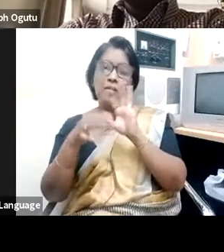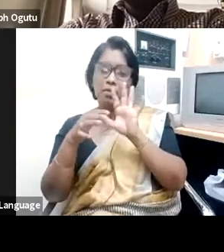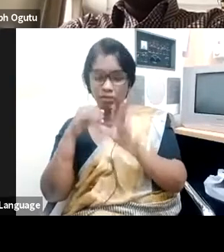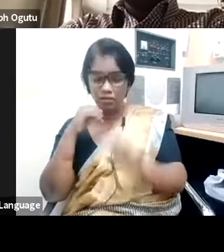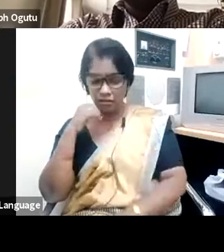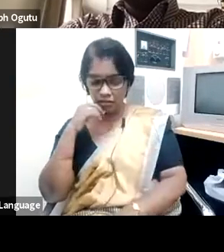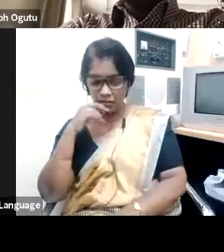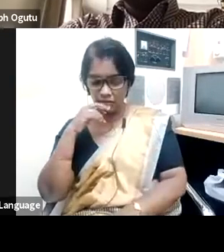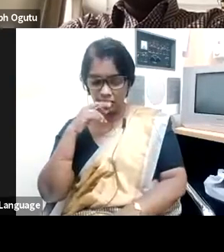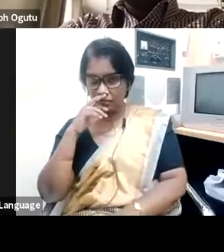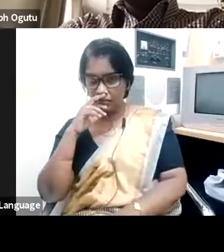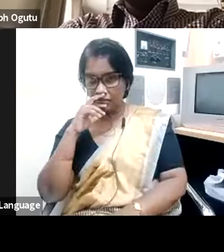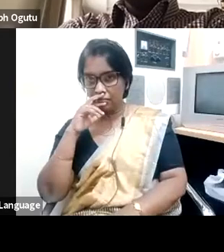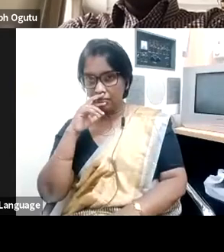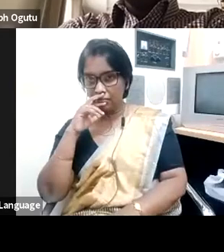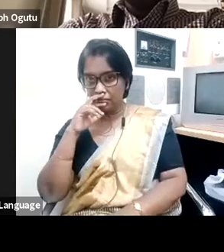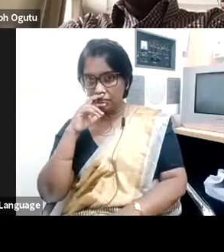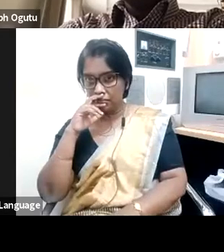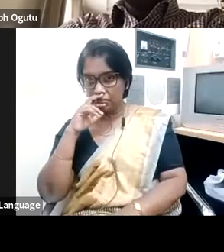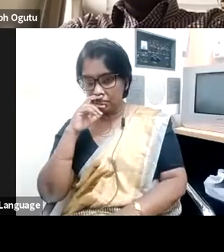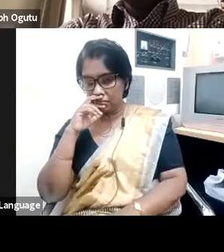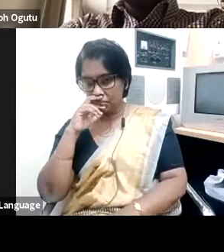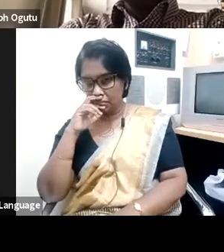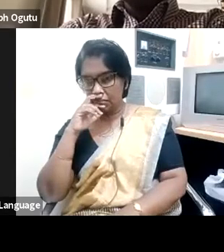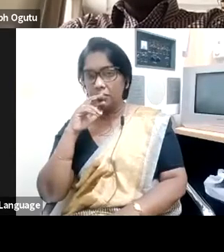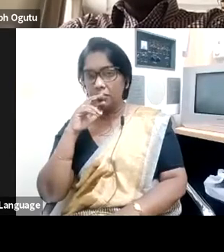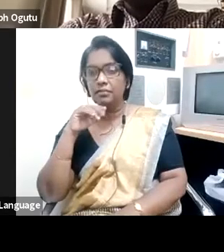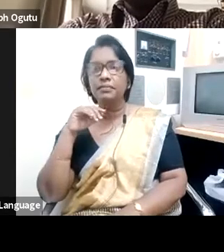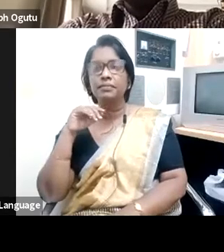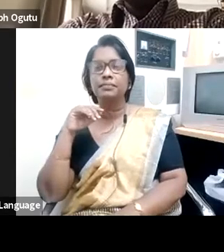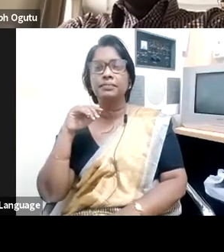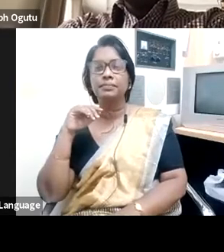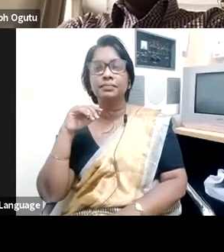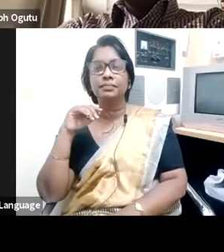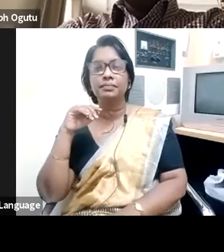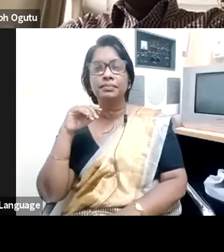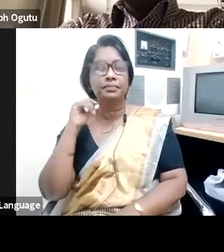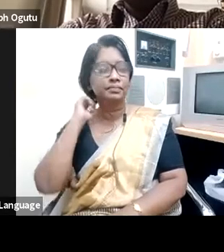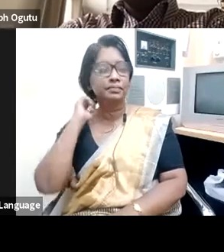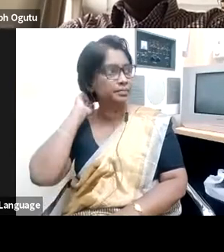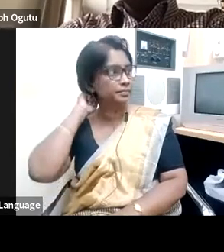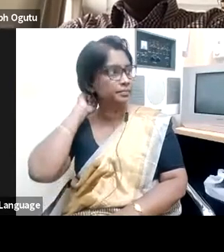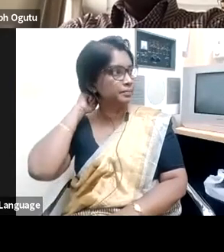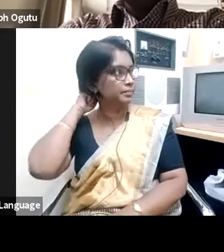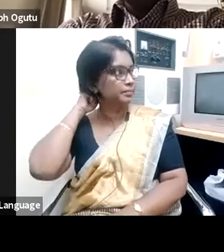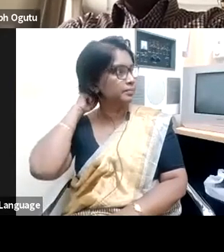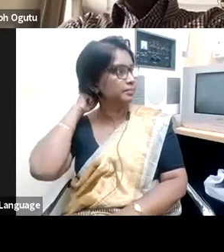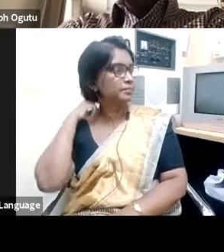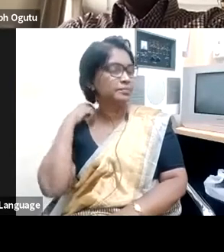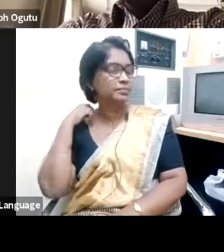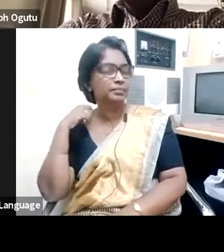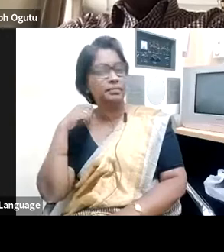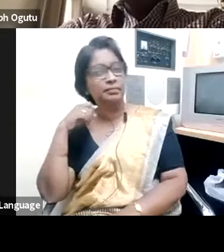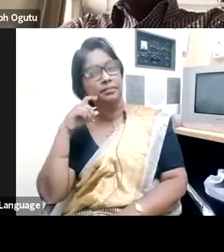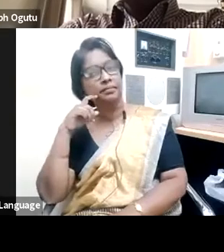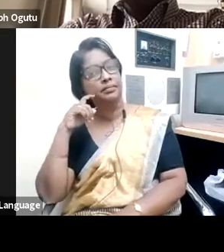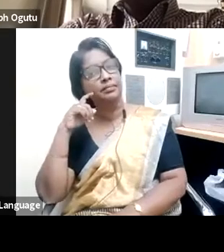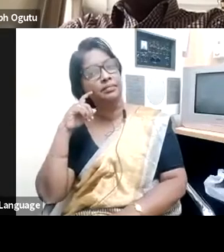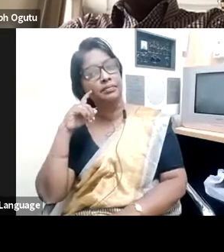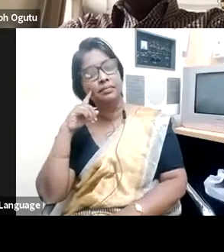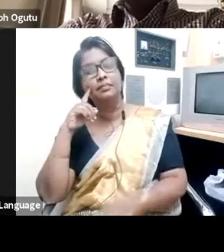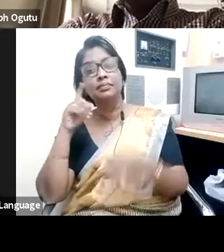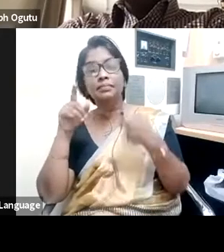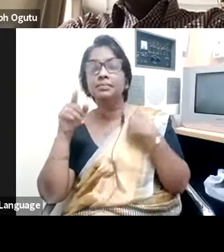Pilar? Thank you. I think we wouldn't be here today talking through Zoom if someone wouldn't have innovated